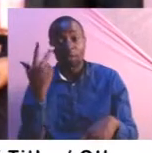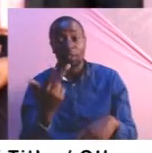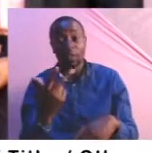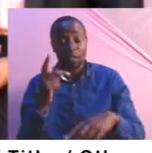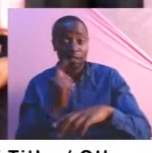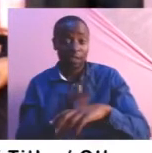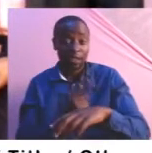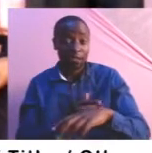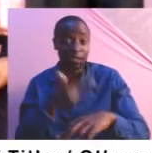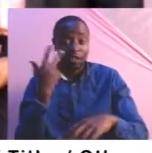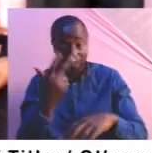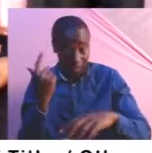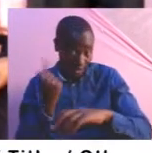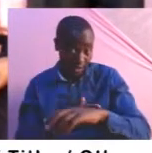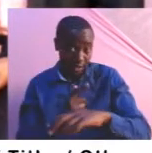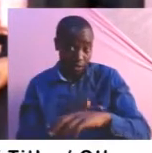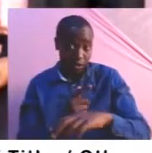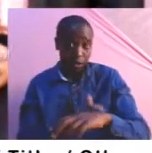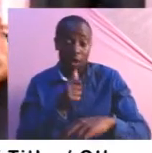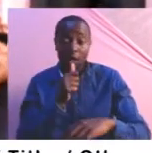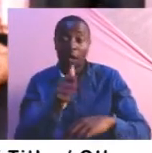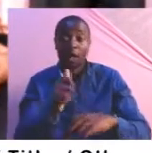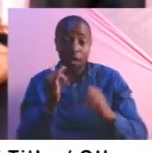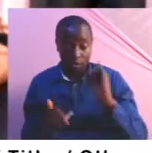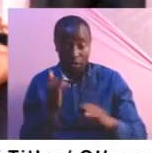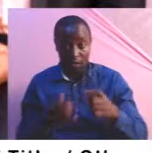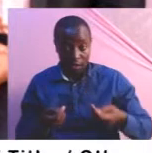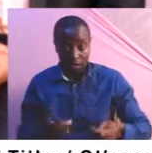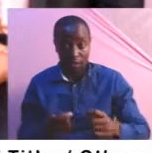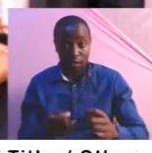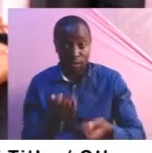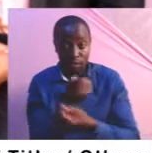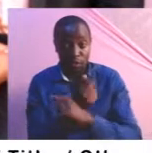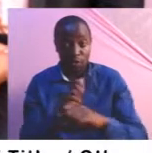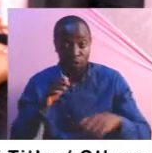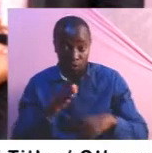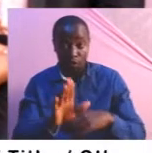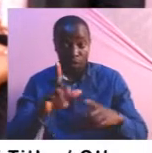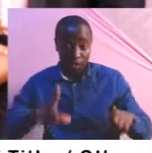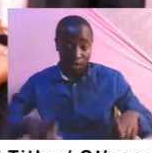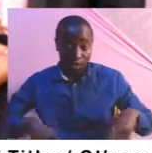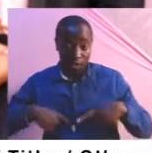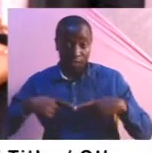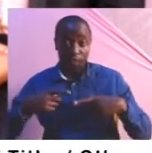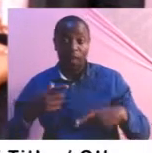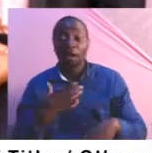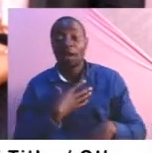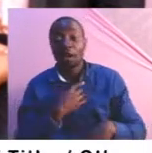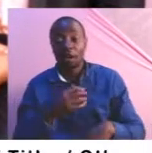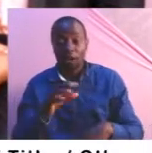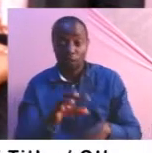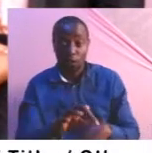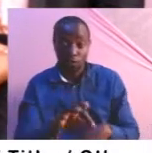you hit me three times and I'm just trying to save your life. Yes. And you find a lot